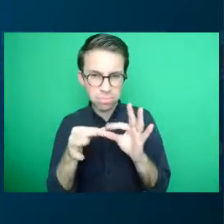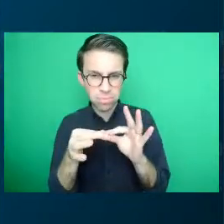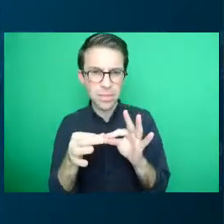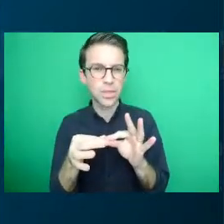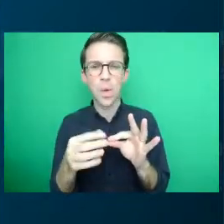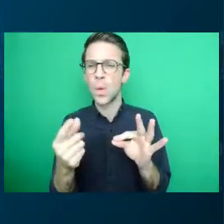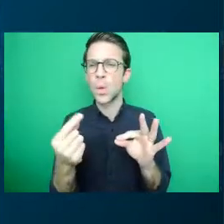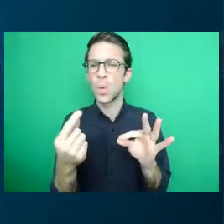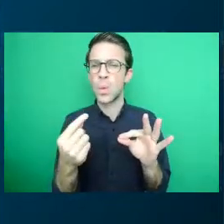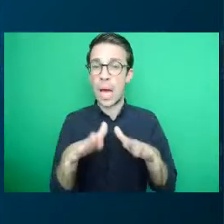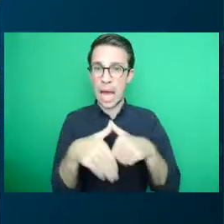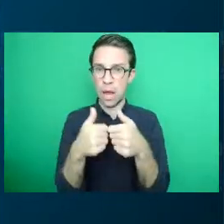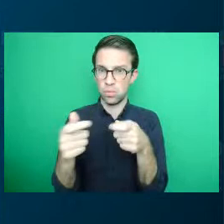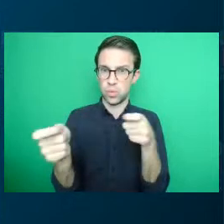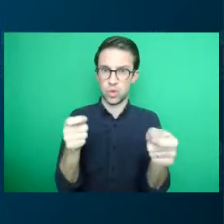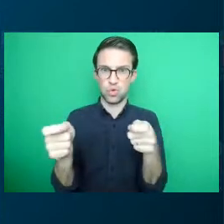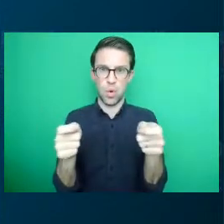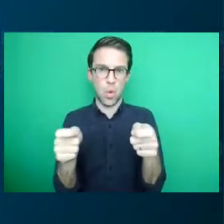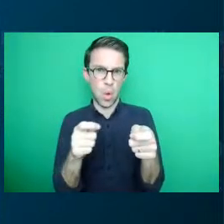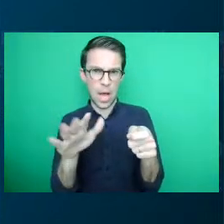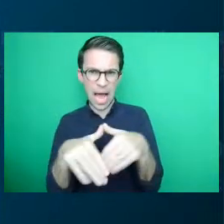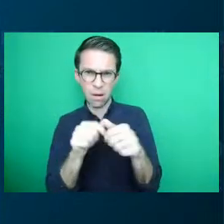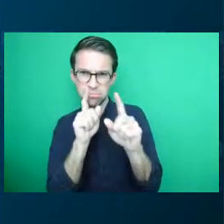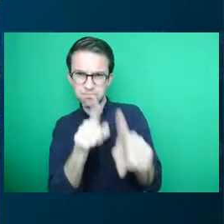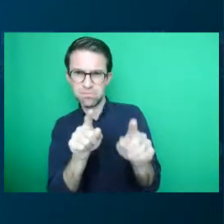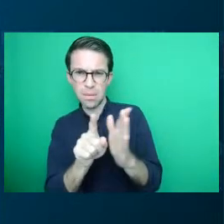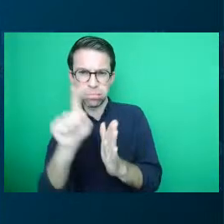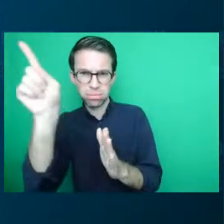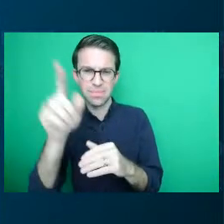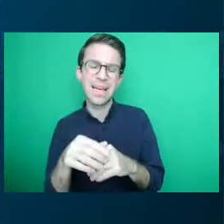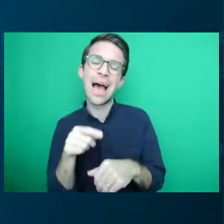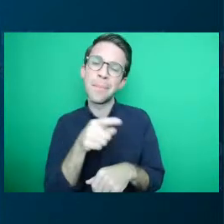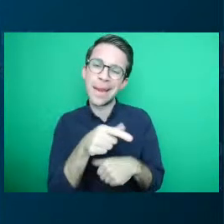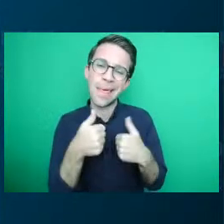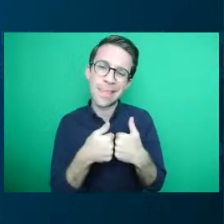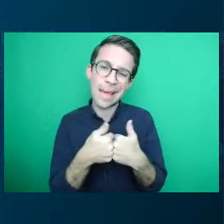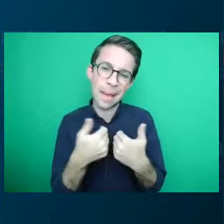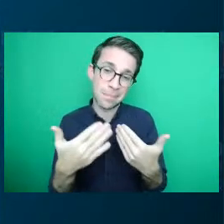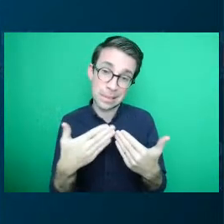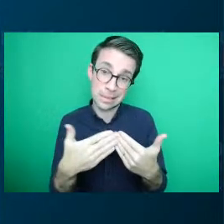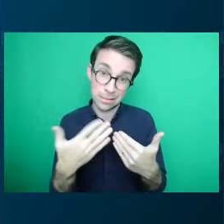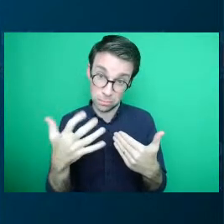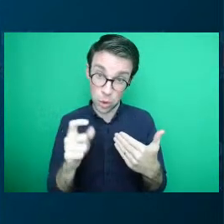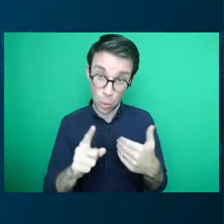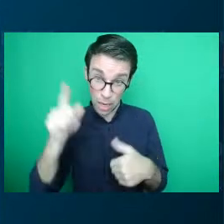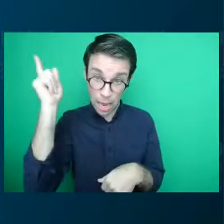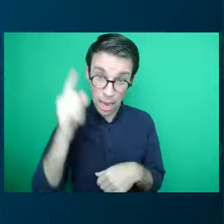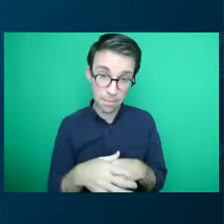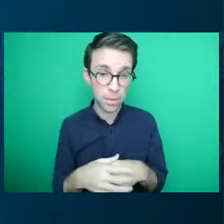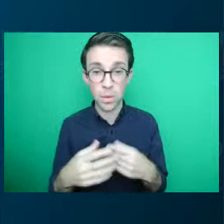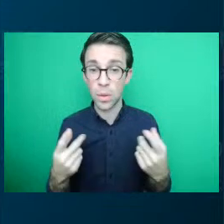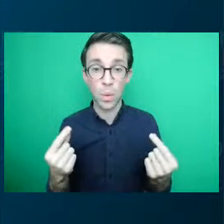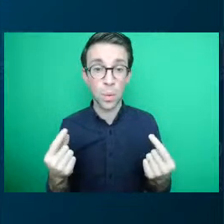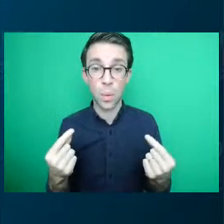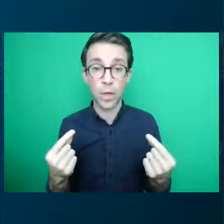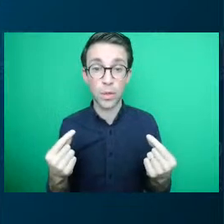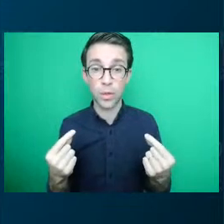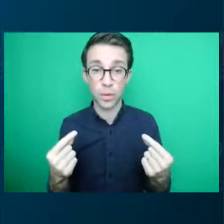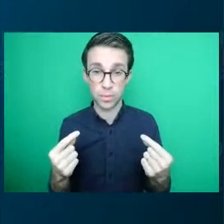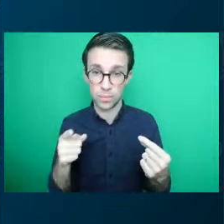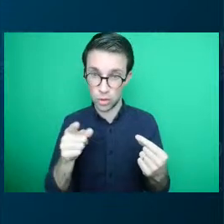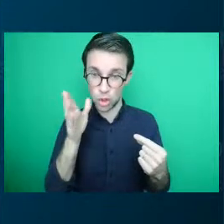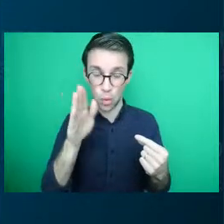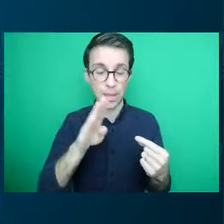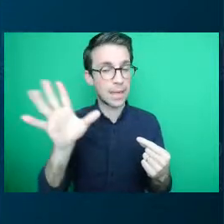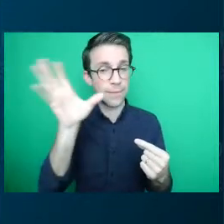do in order to command the rocket to go to space? In the game, it's really easy. If you want to go to space, out of all the keys on the keyboard, you'll never guess what